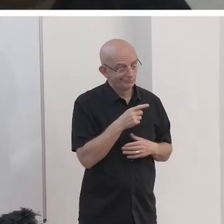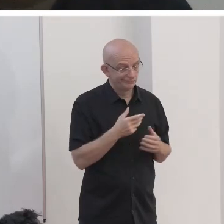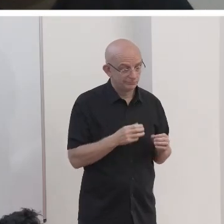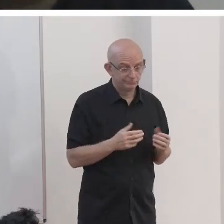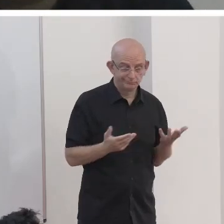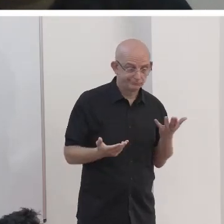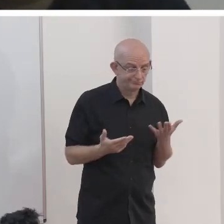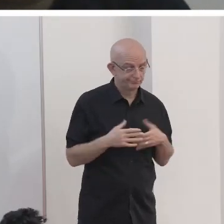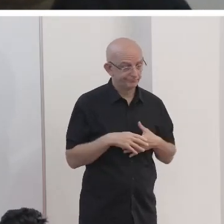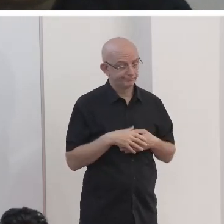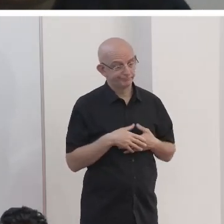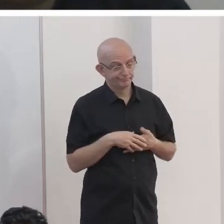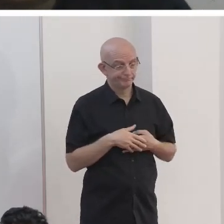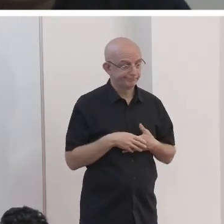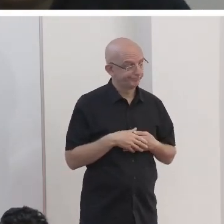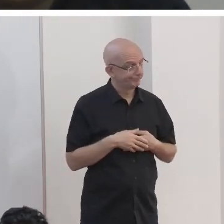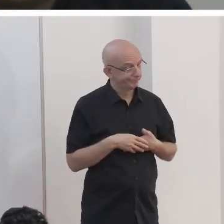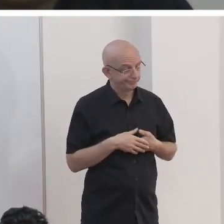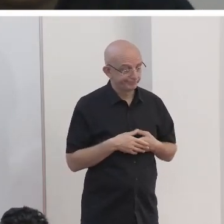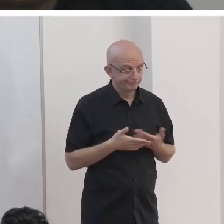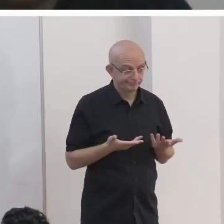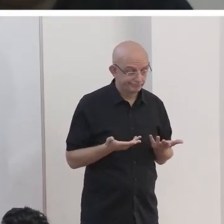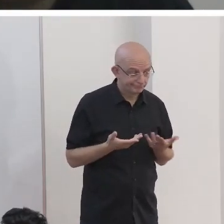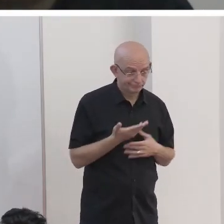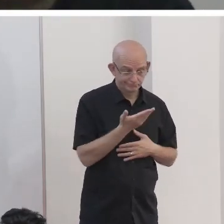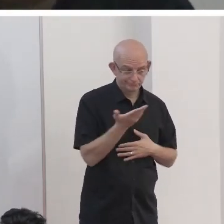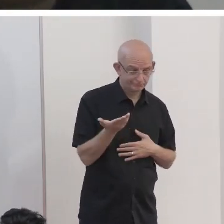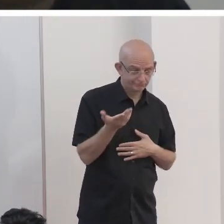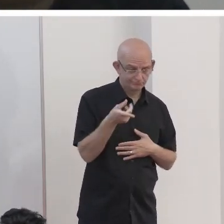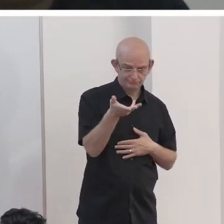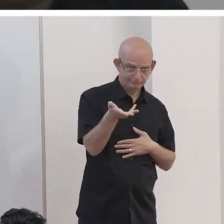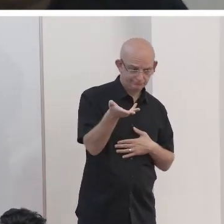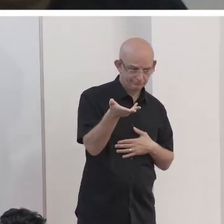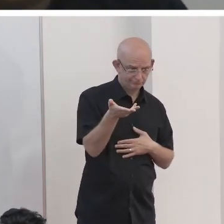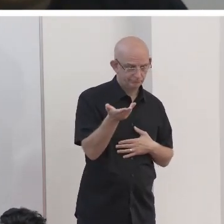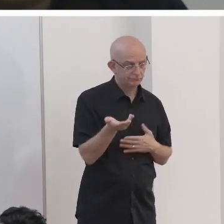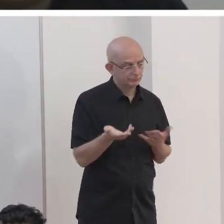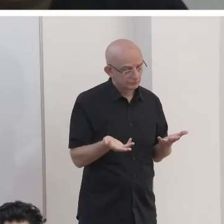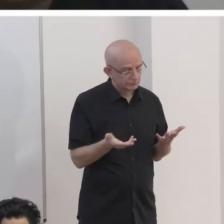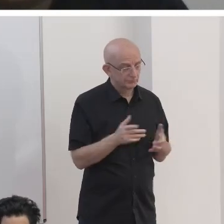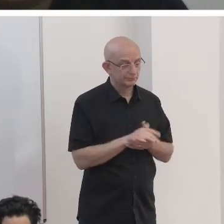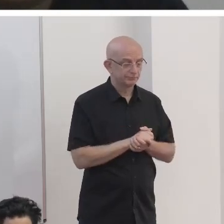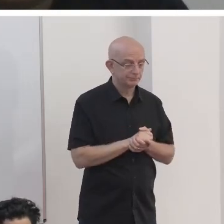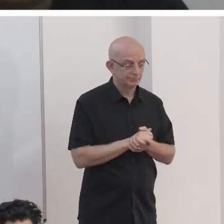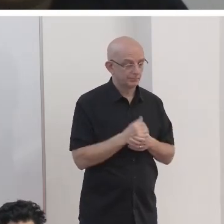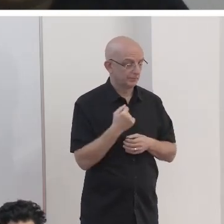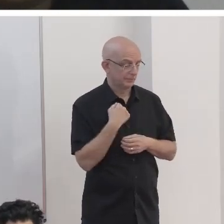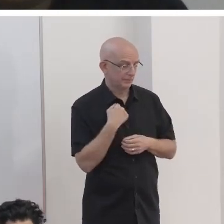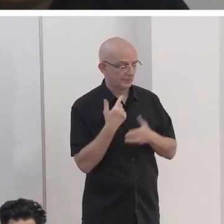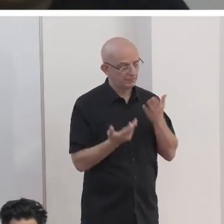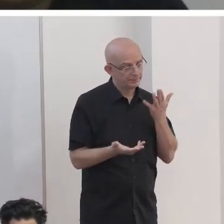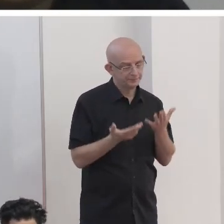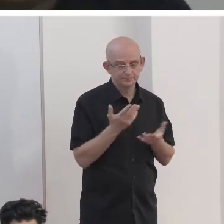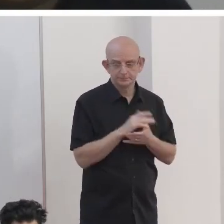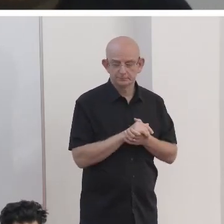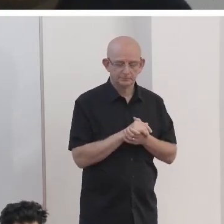this, likewise, if I will say you, many women with disability, girls with